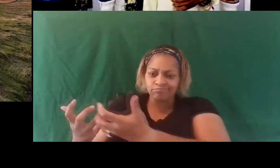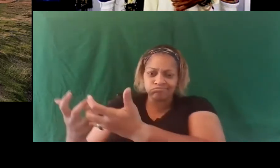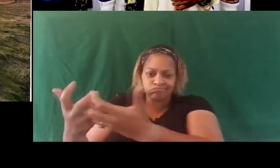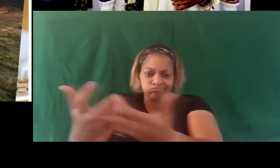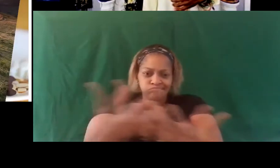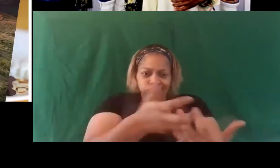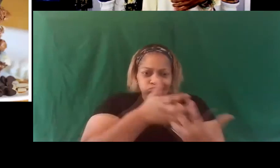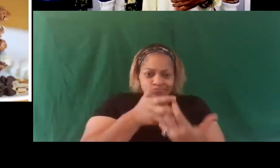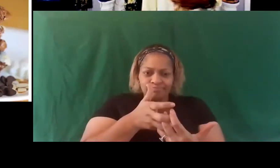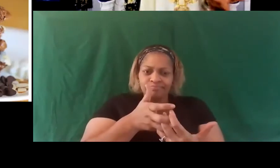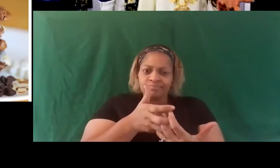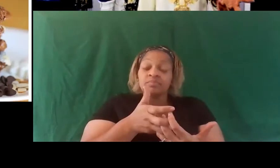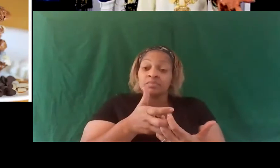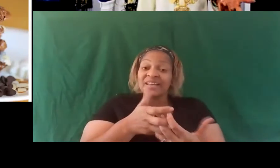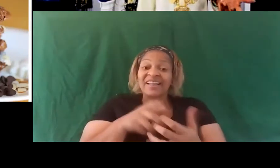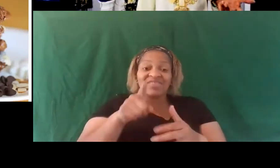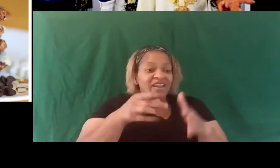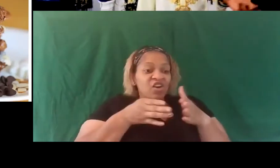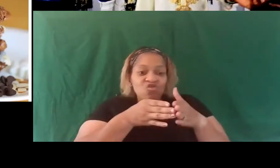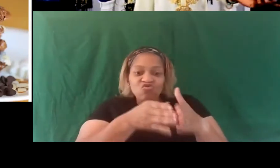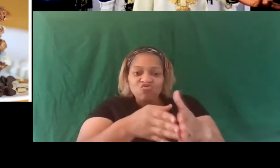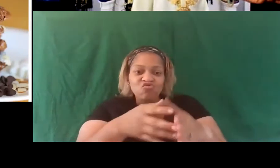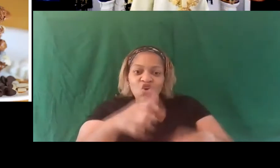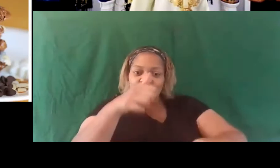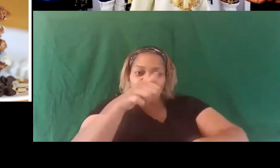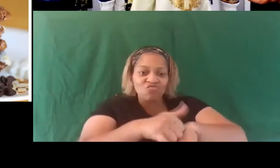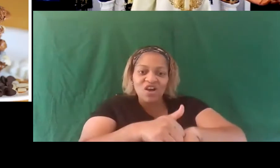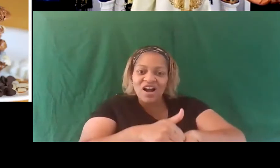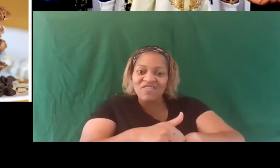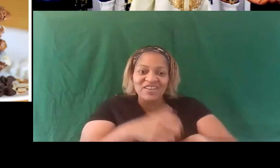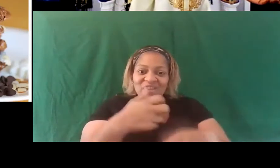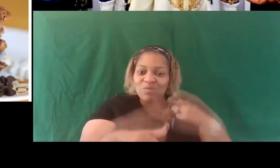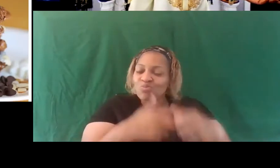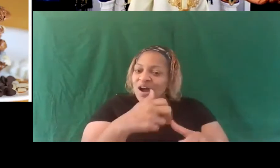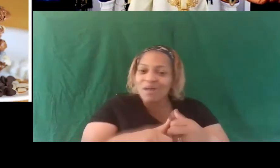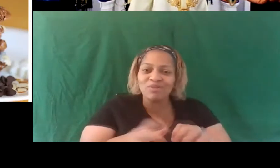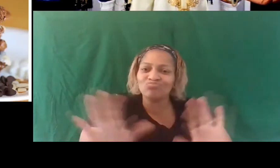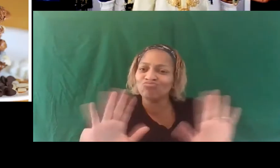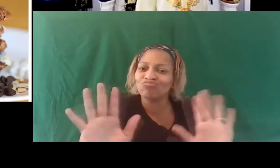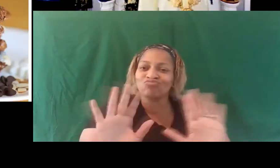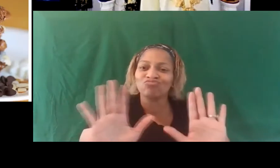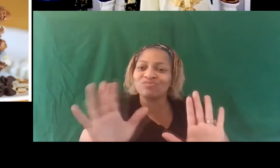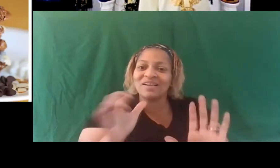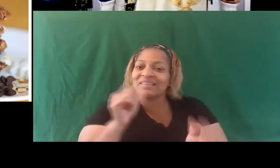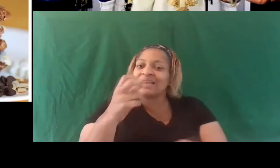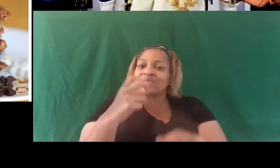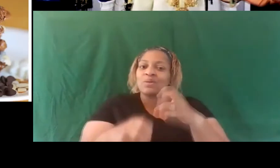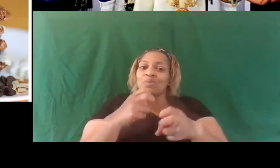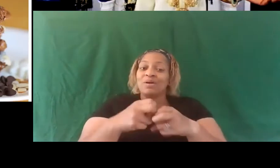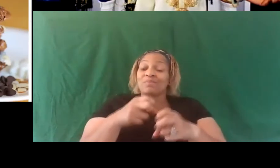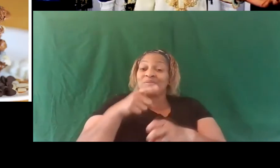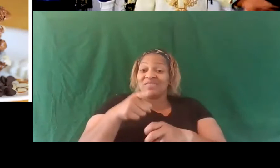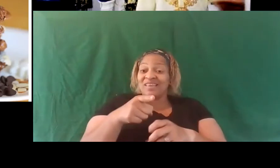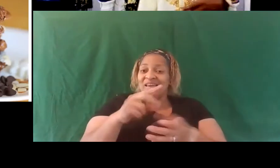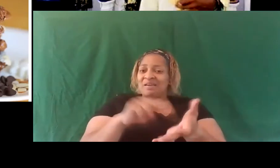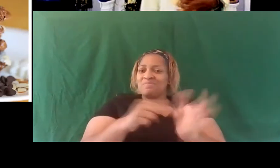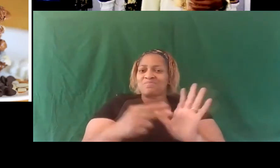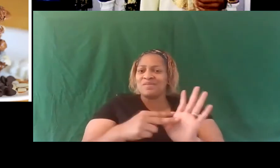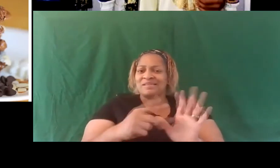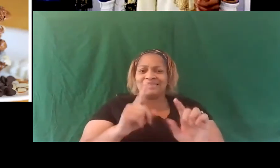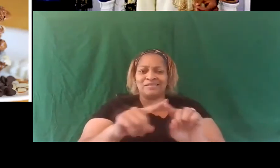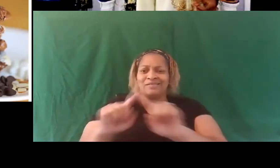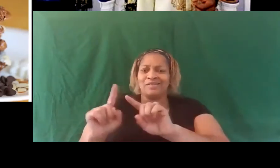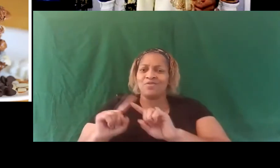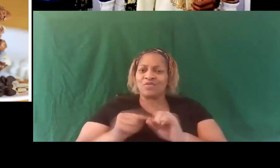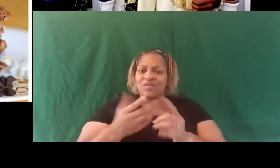issue, right? Because rocky road means a variety of things. Rocky road